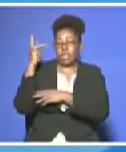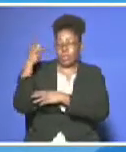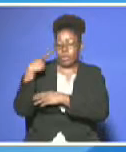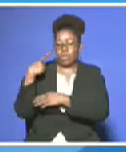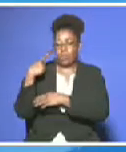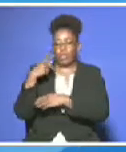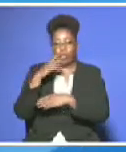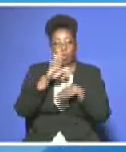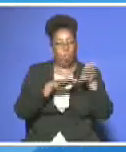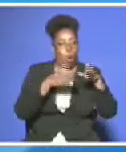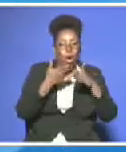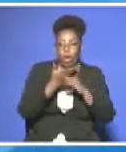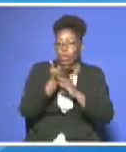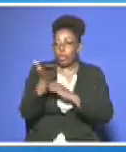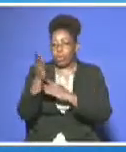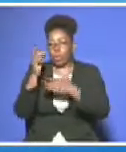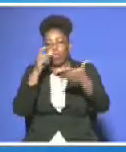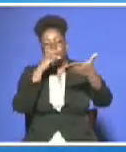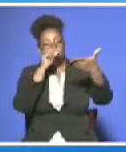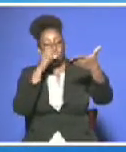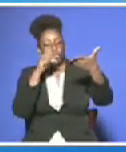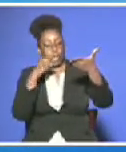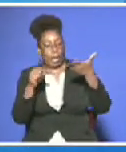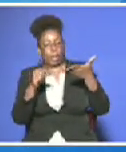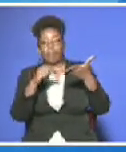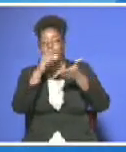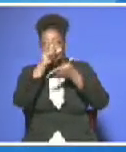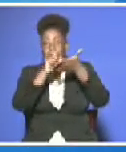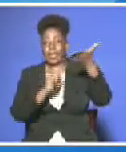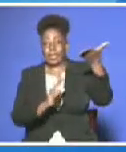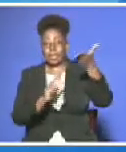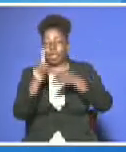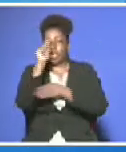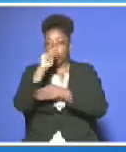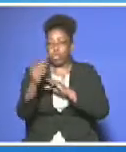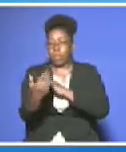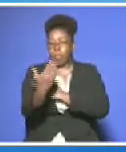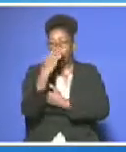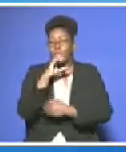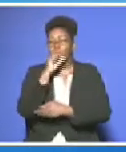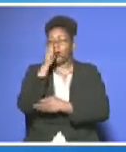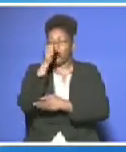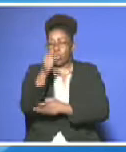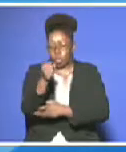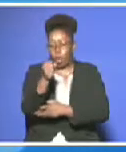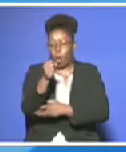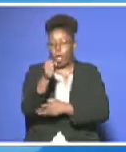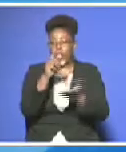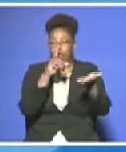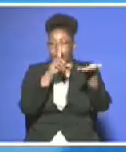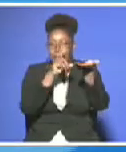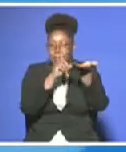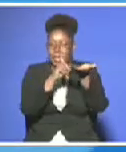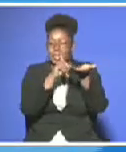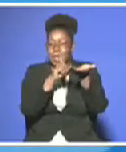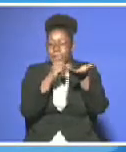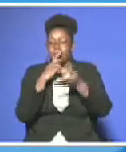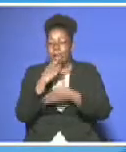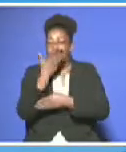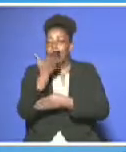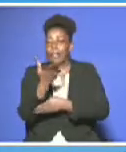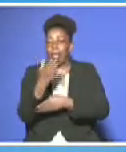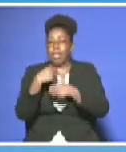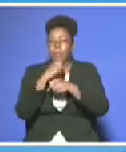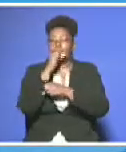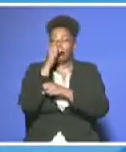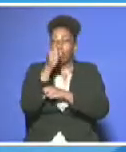a walkabout using the checklist on Tuesday morning to make sure that the hand sanitizer is there, to make